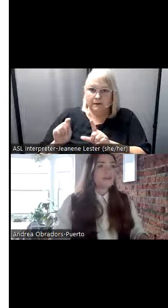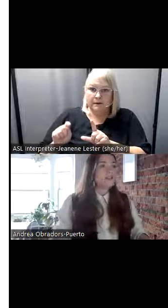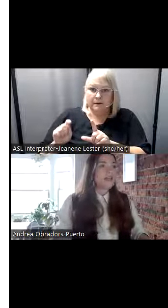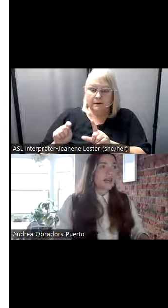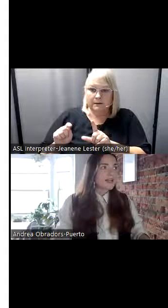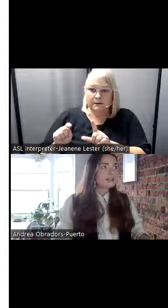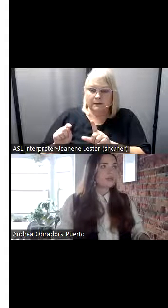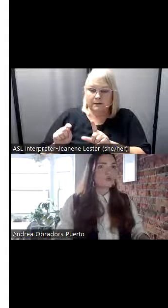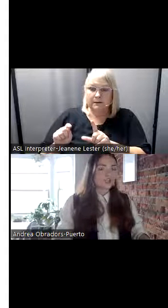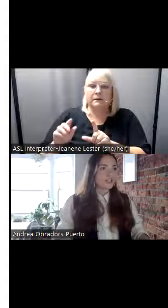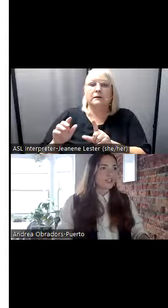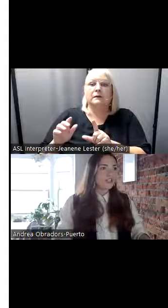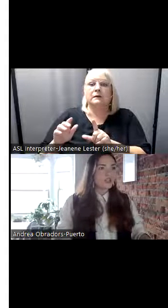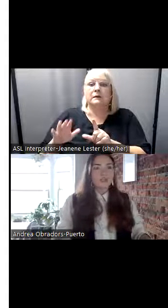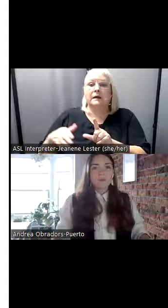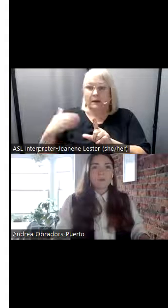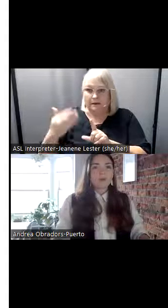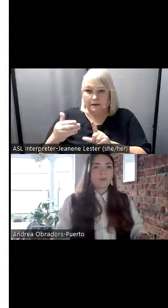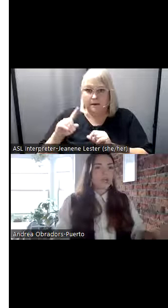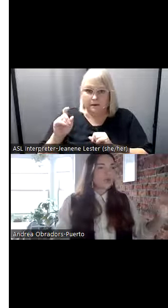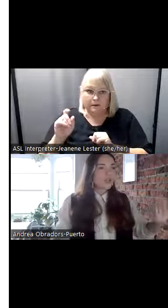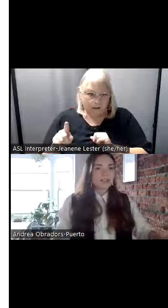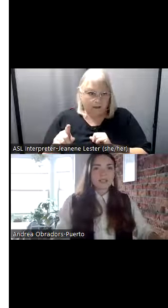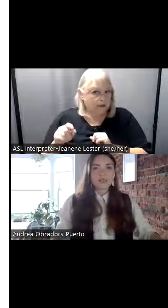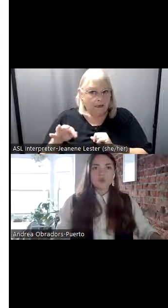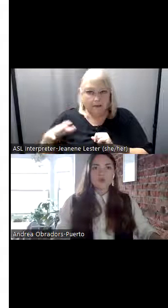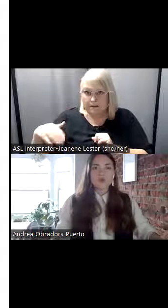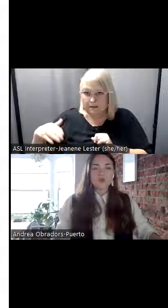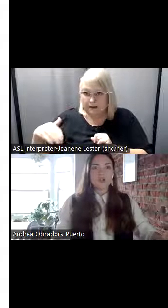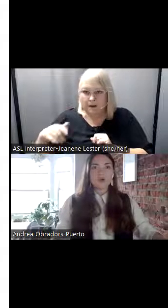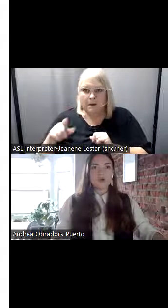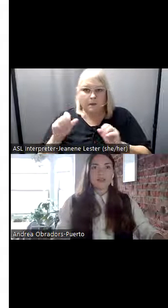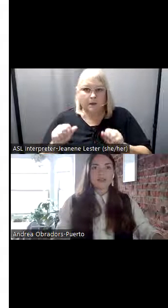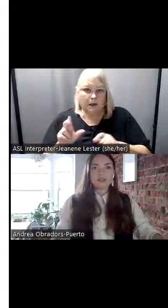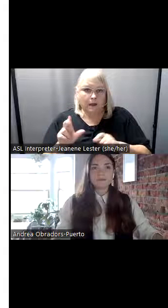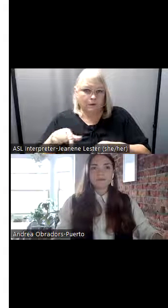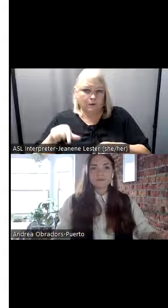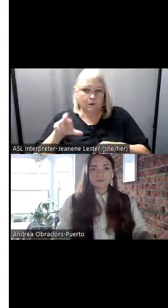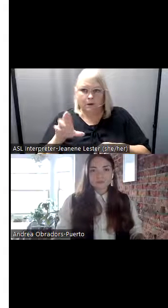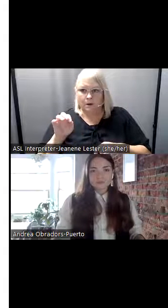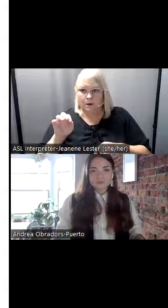the next question. But if not, you can access to the QR code again,